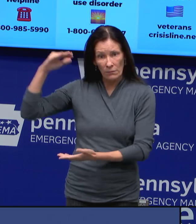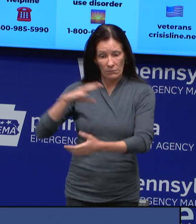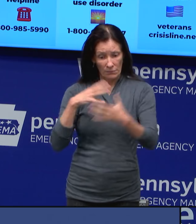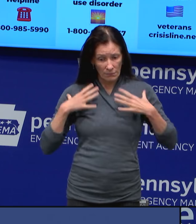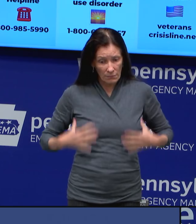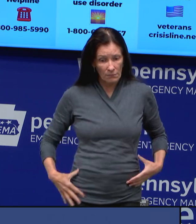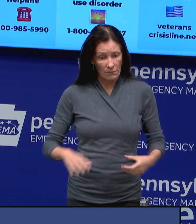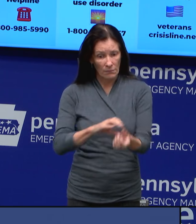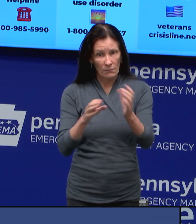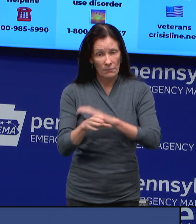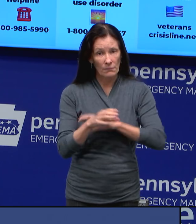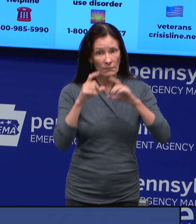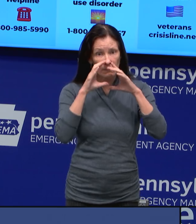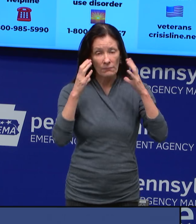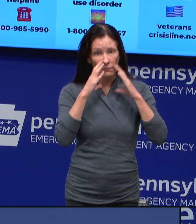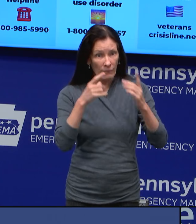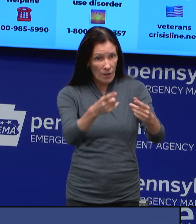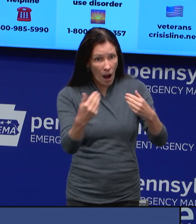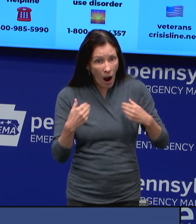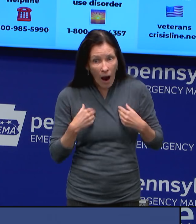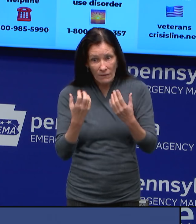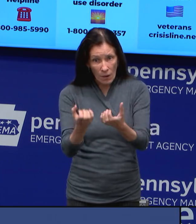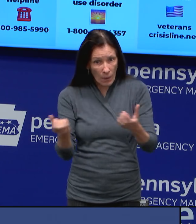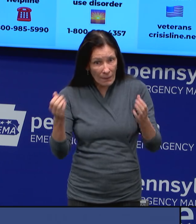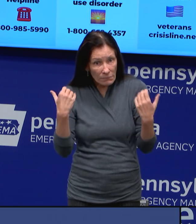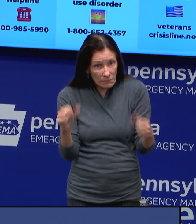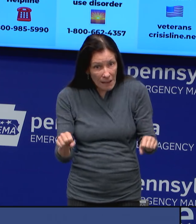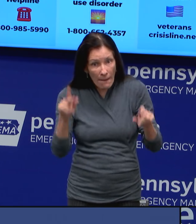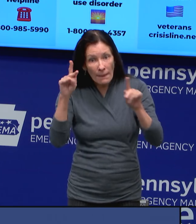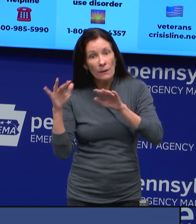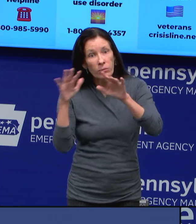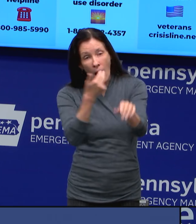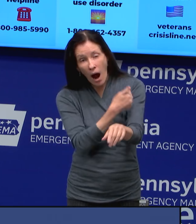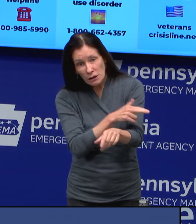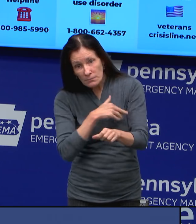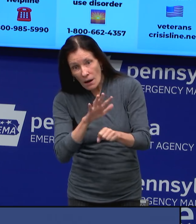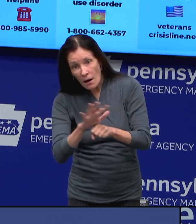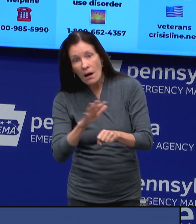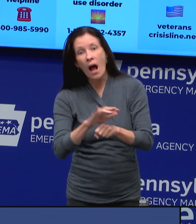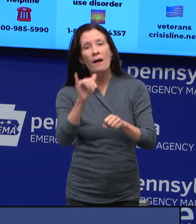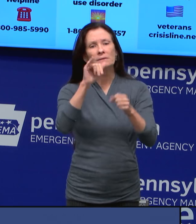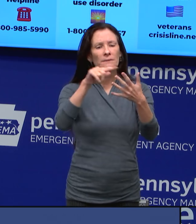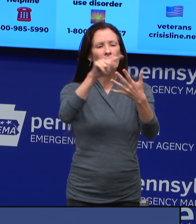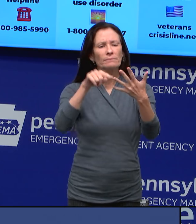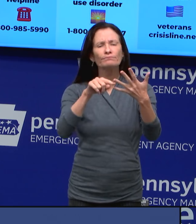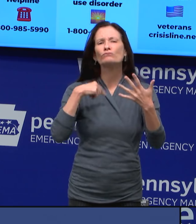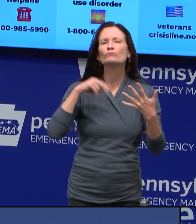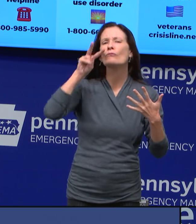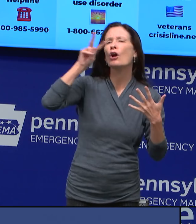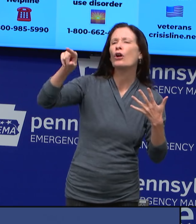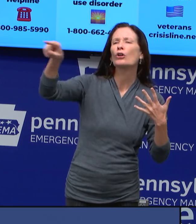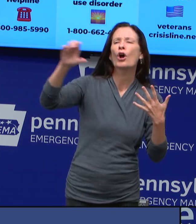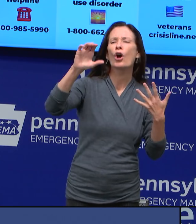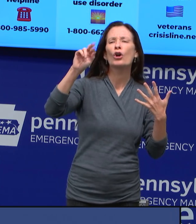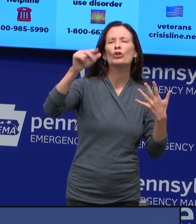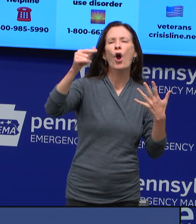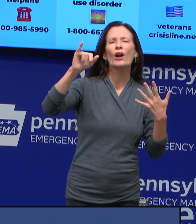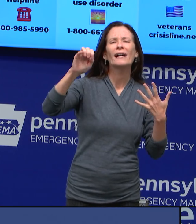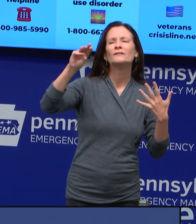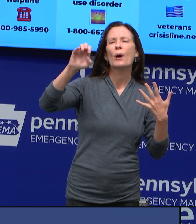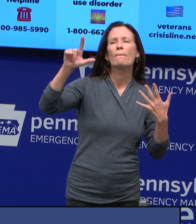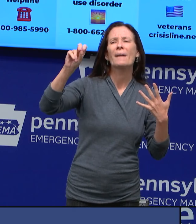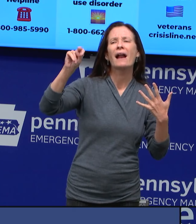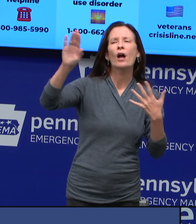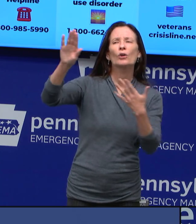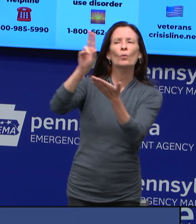modeling done by Carnegie Mellon University. So many things will be under investigation this week as we determine which areas,